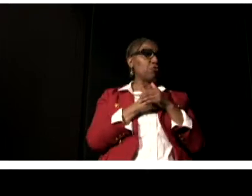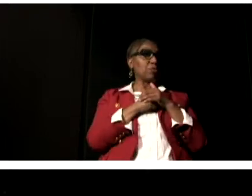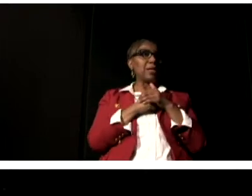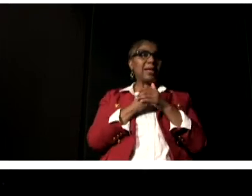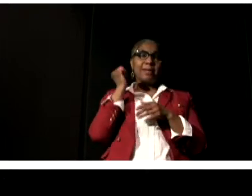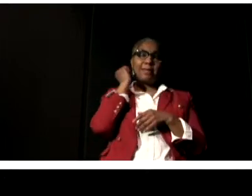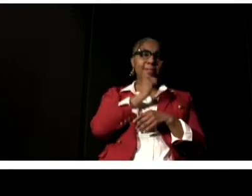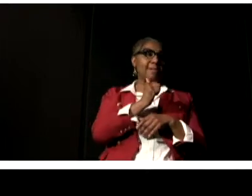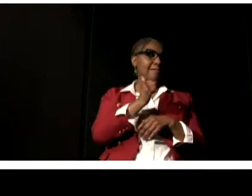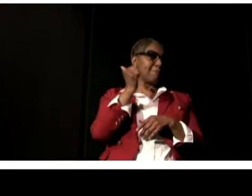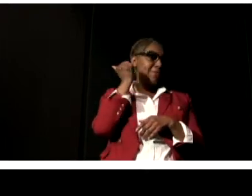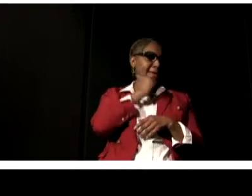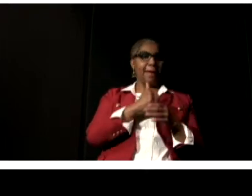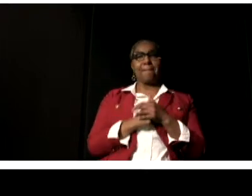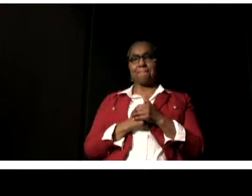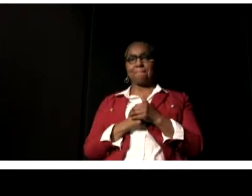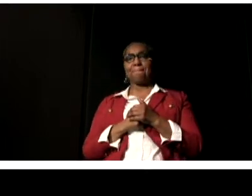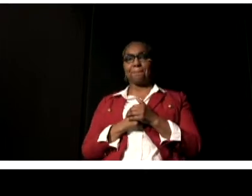in, day out,